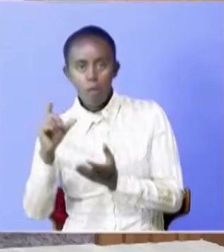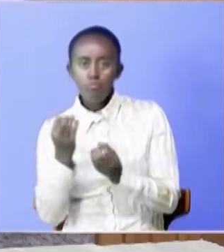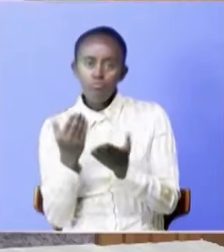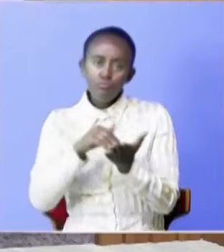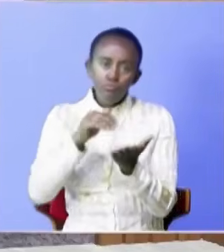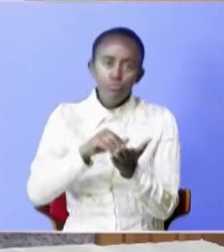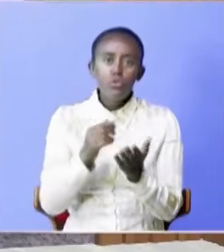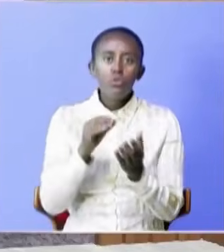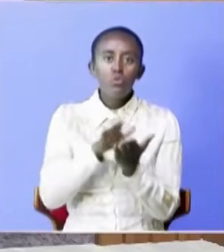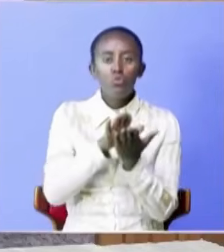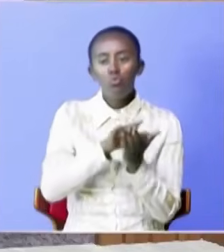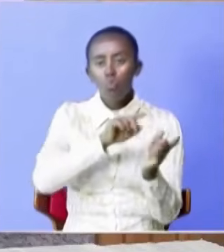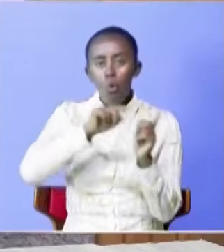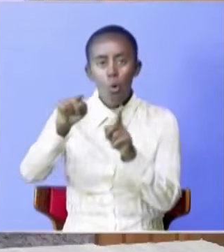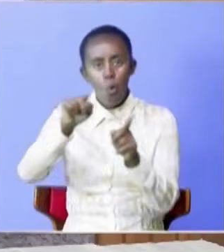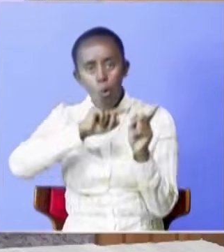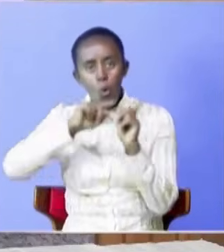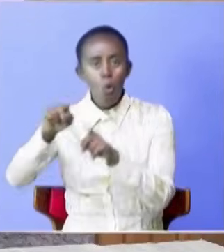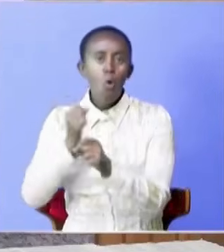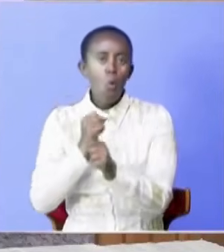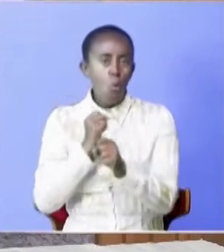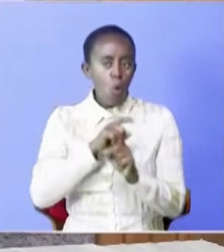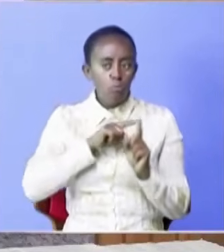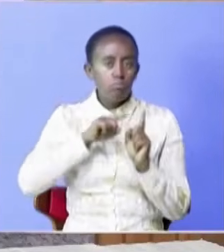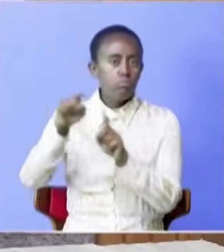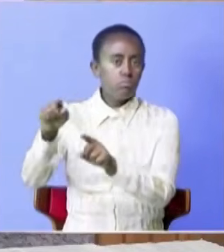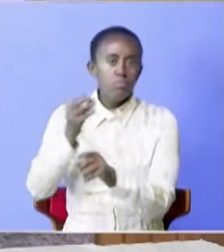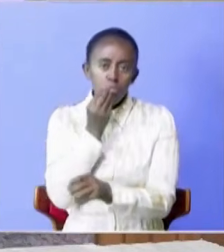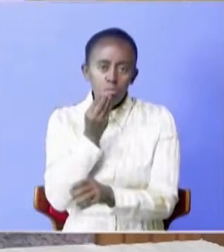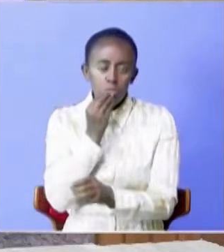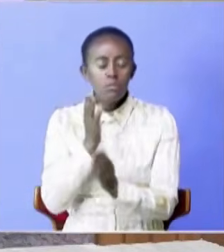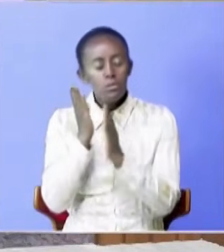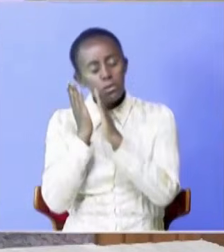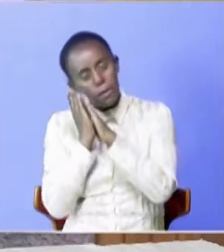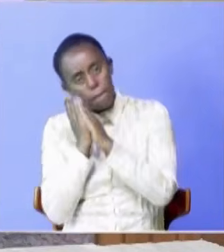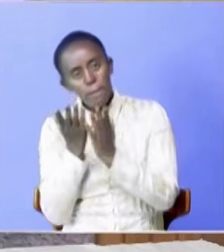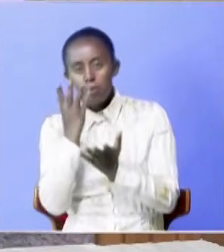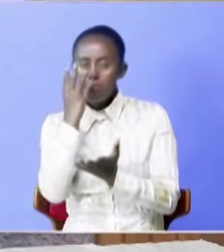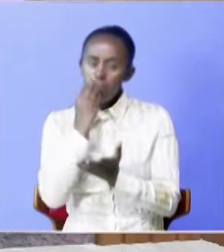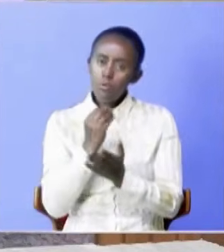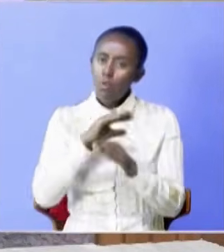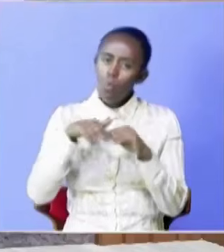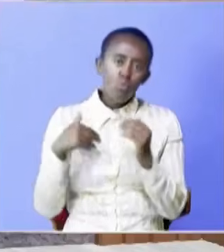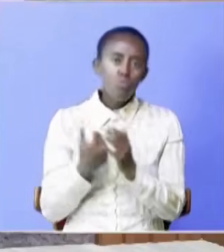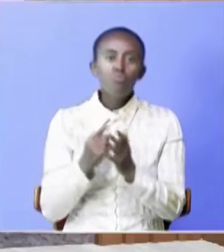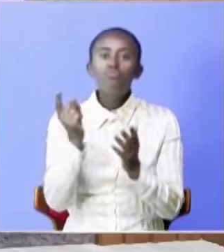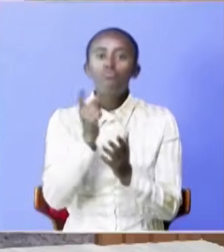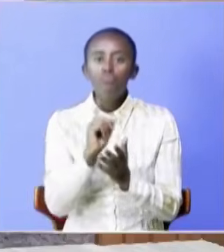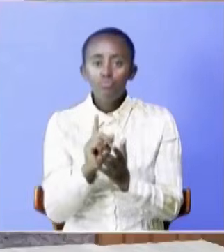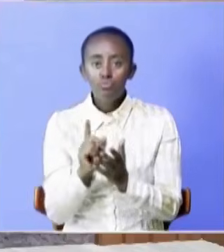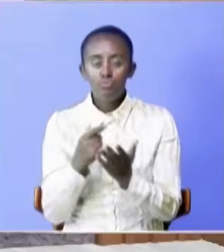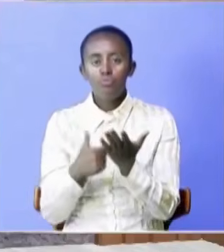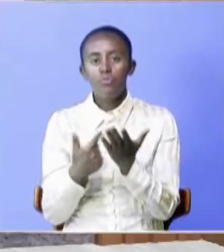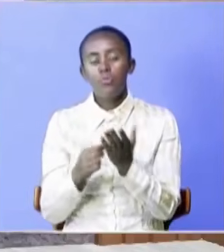Going to school, going to work, eating, sleeping. These are actions that we do